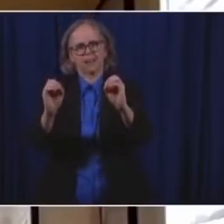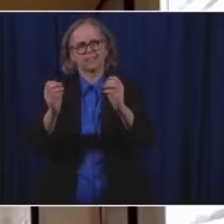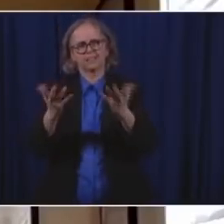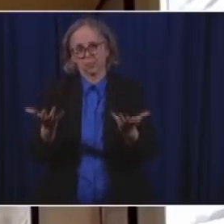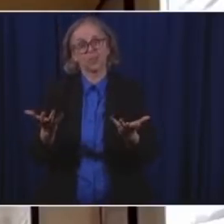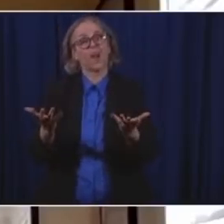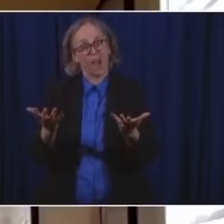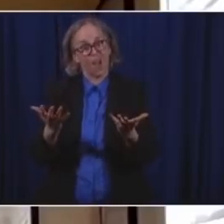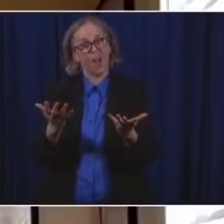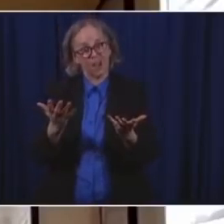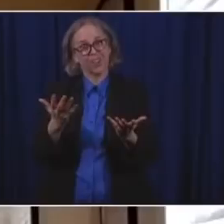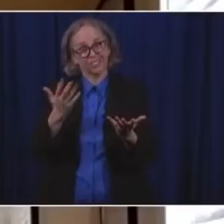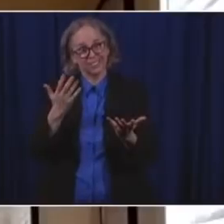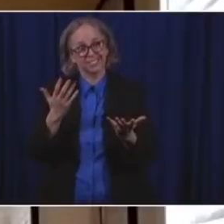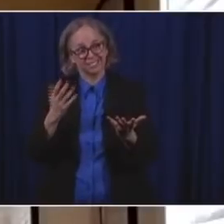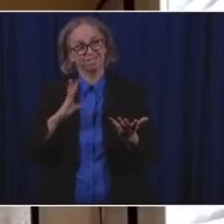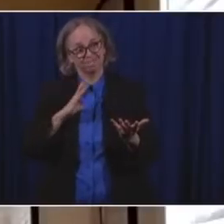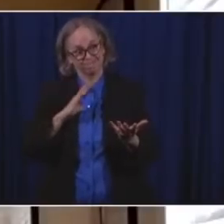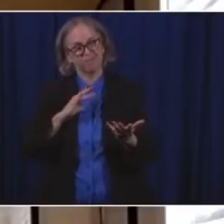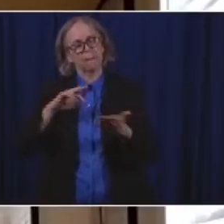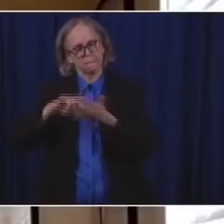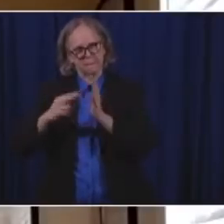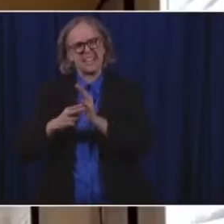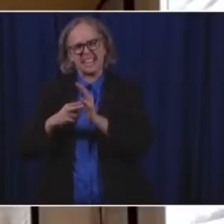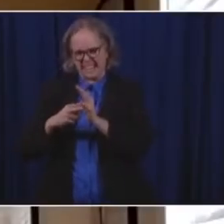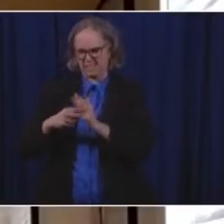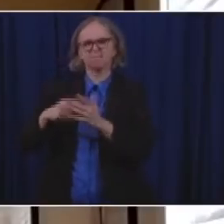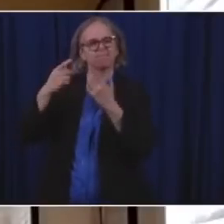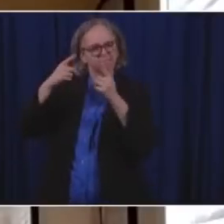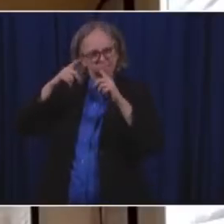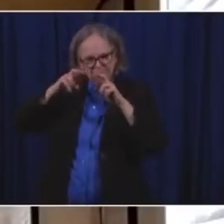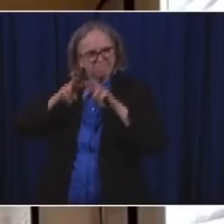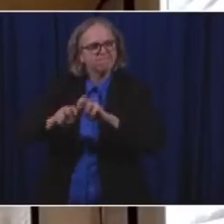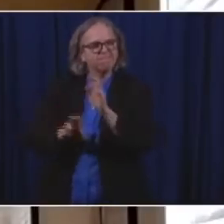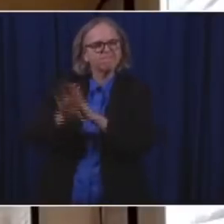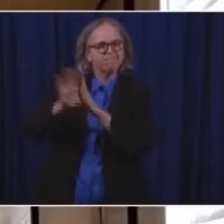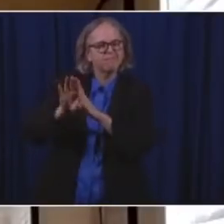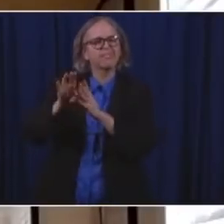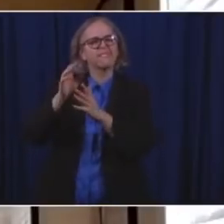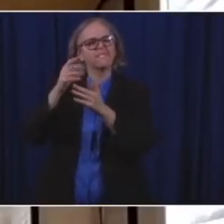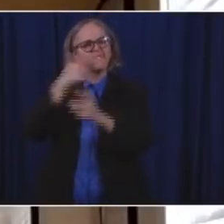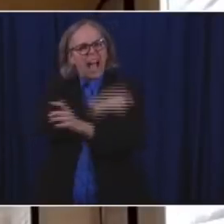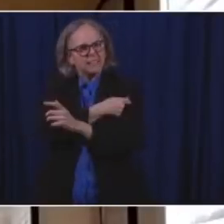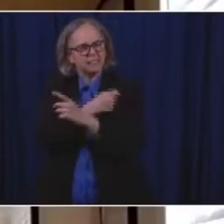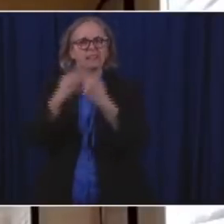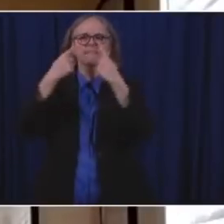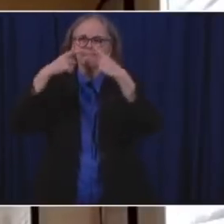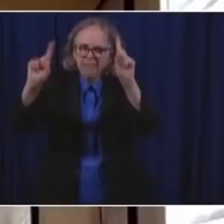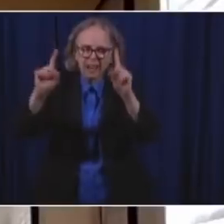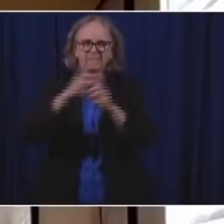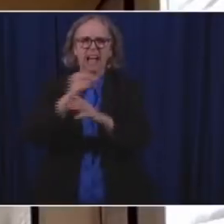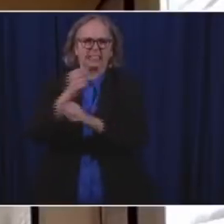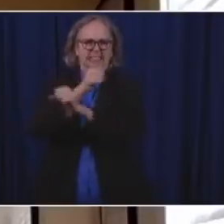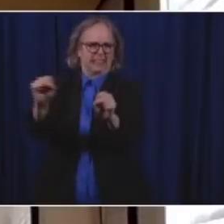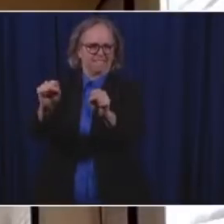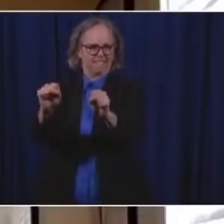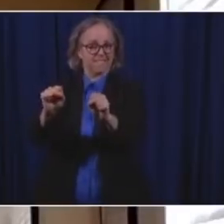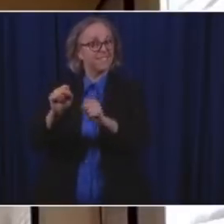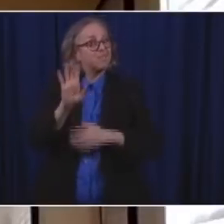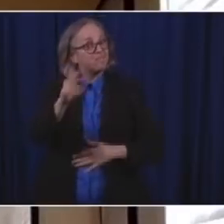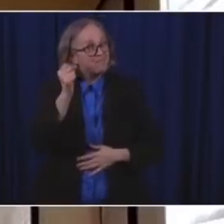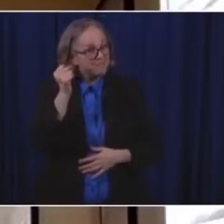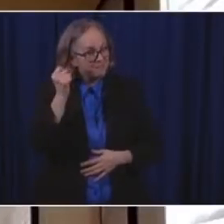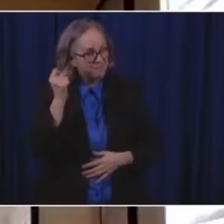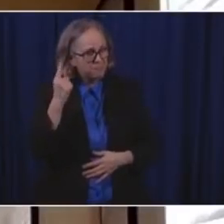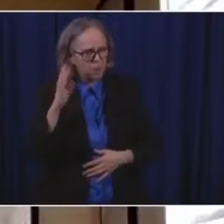are very effective. They are very safe vaccines. And we have them coming to